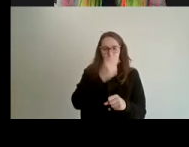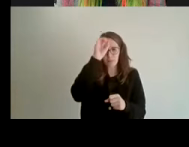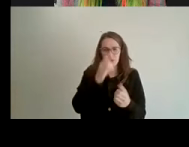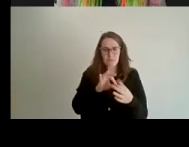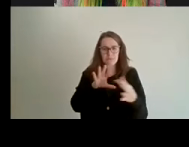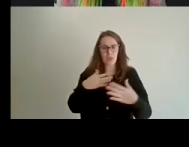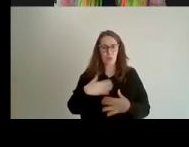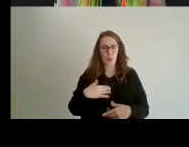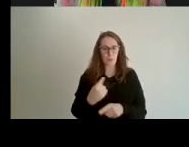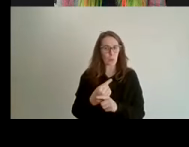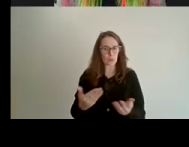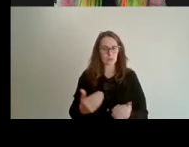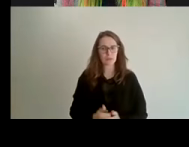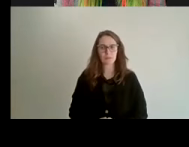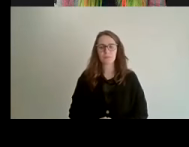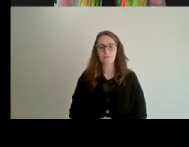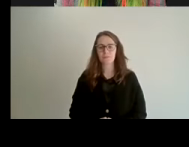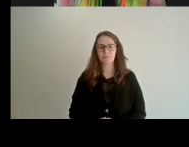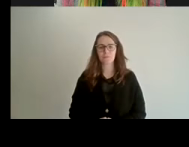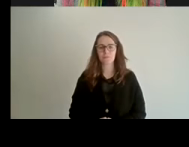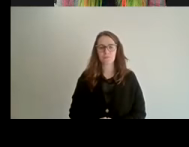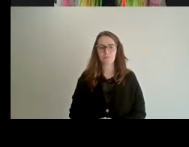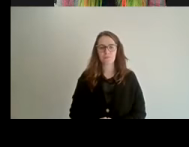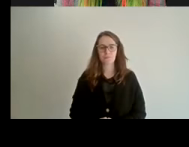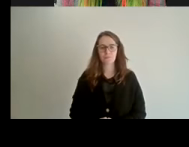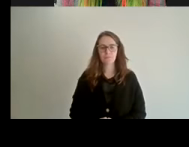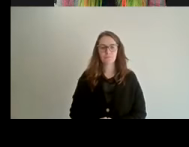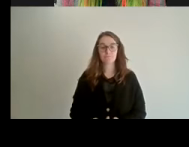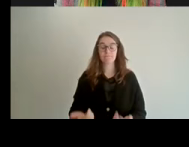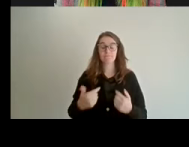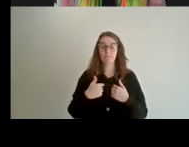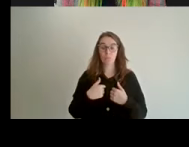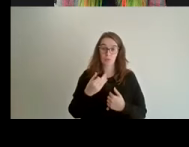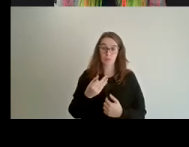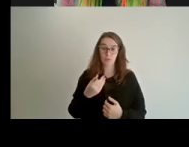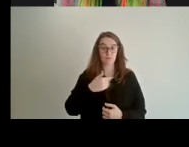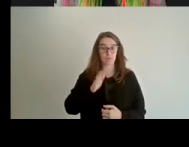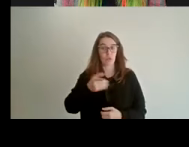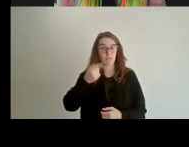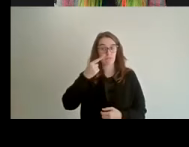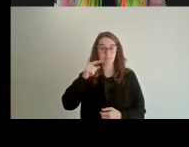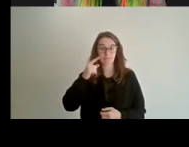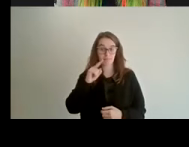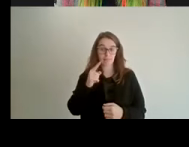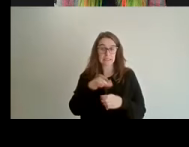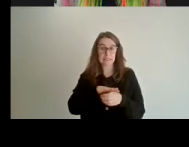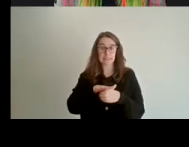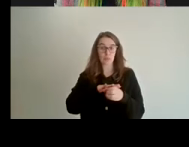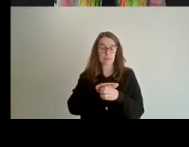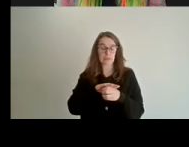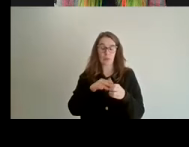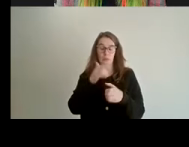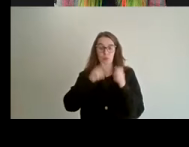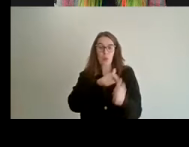And I have already witnessed such unequal representation. While I didn't take it seriously at